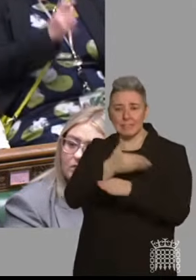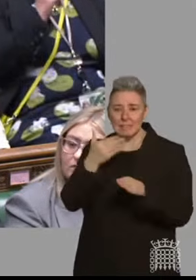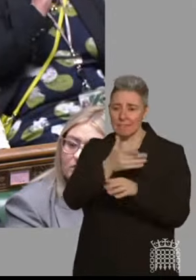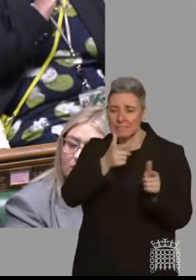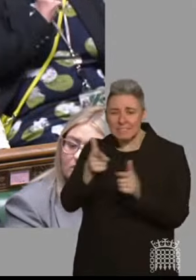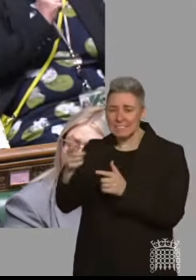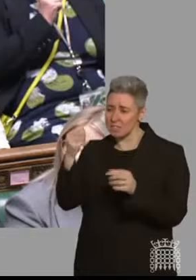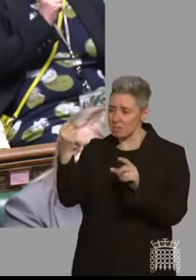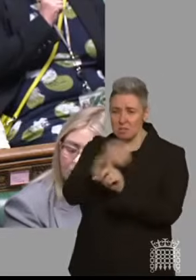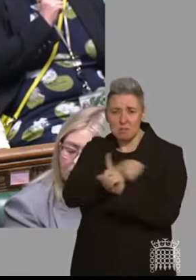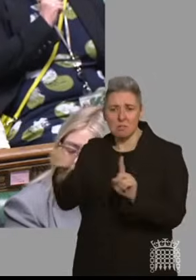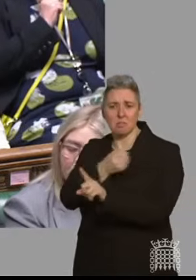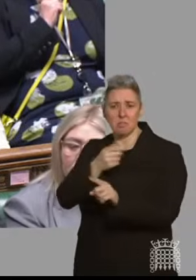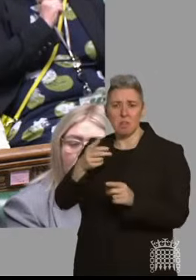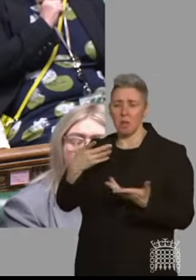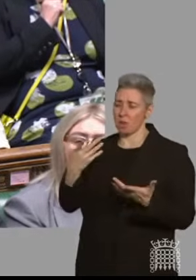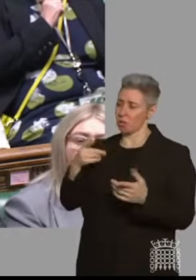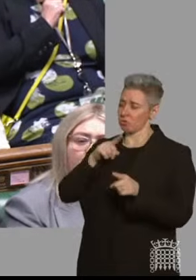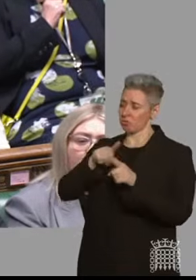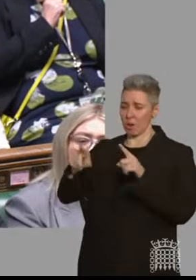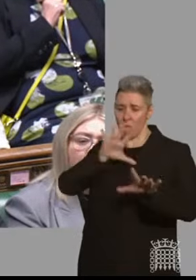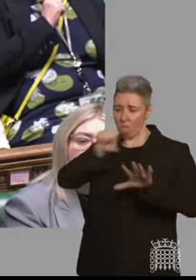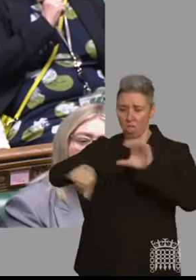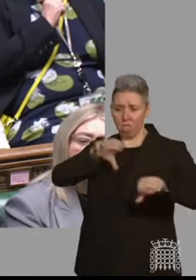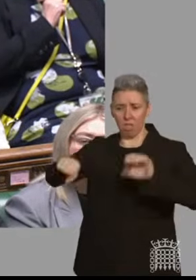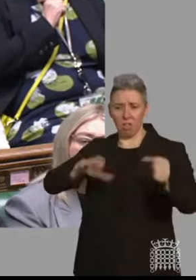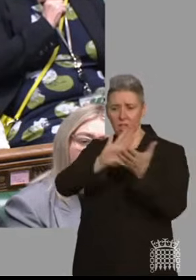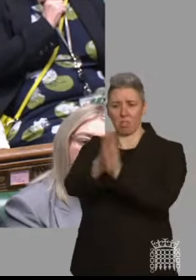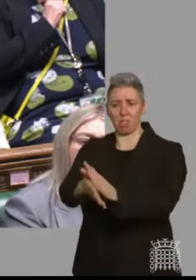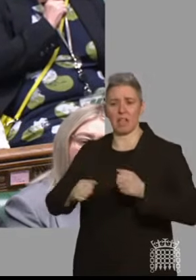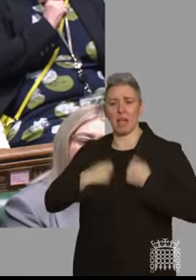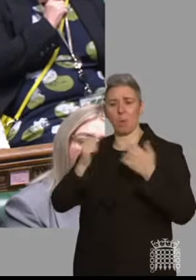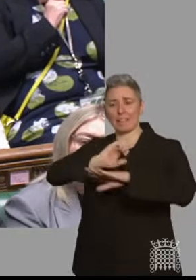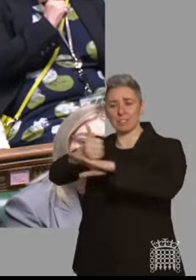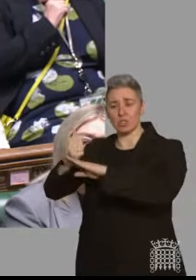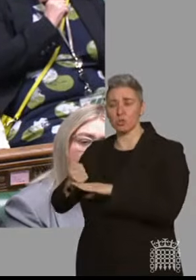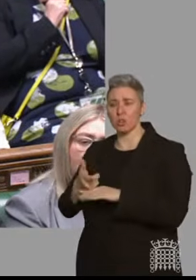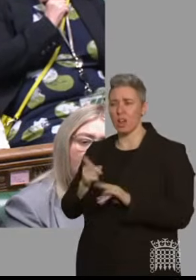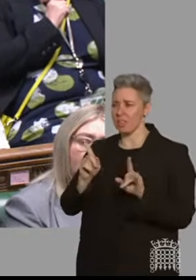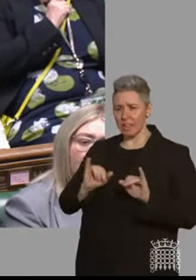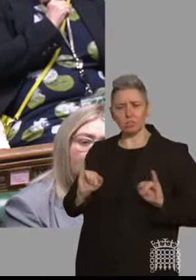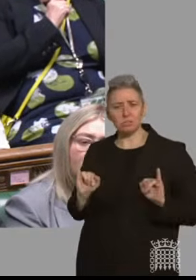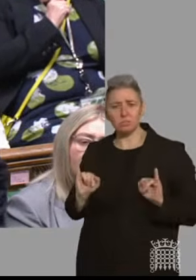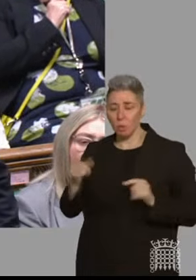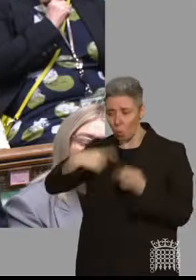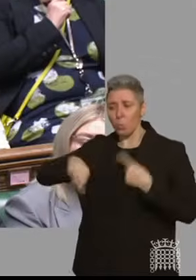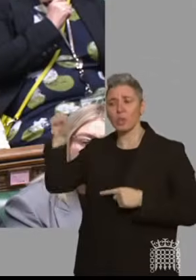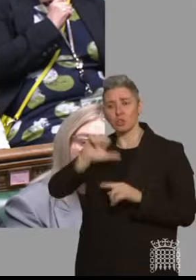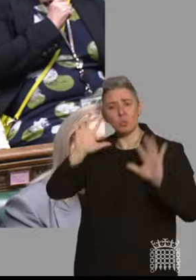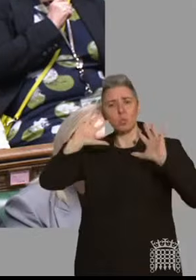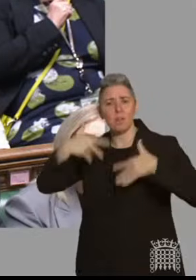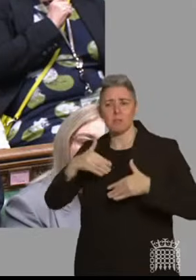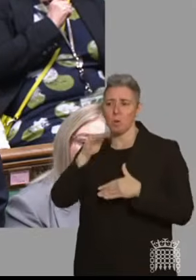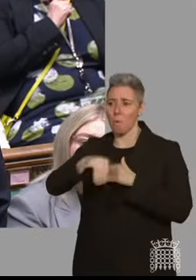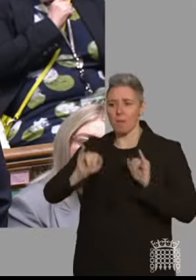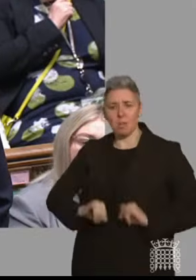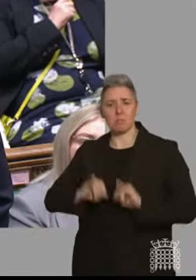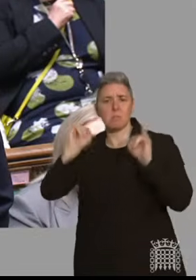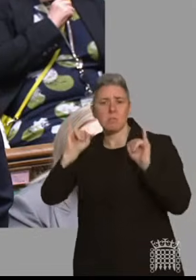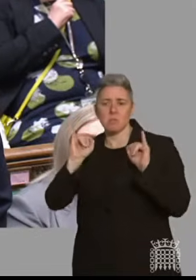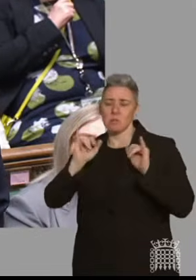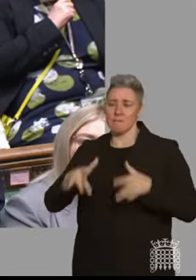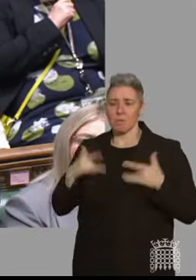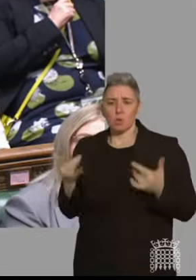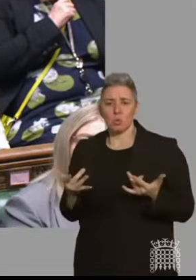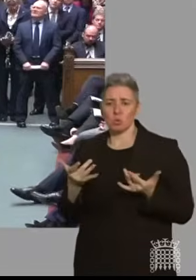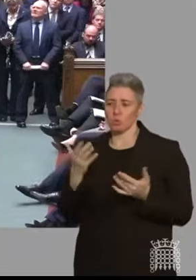Isn't it extremism that we should all be worried about? The views of those Tory donors that we've read